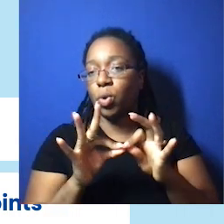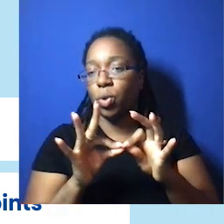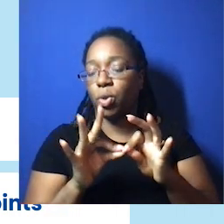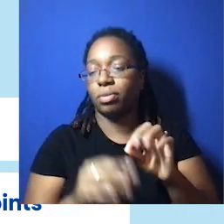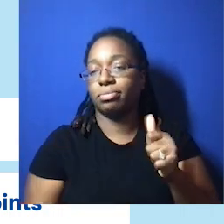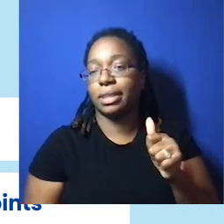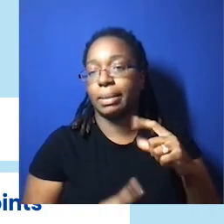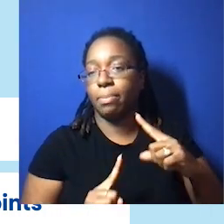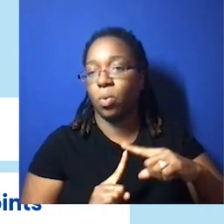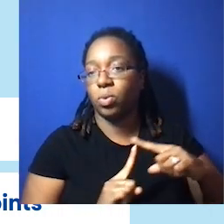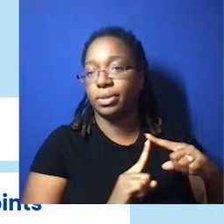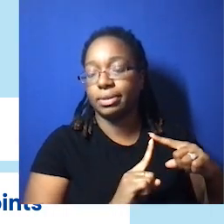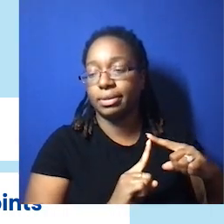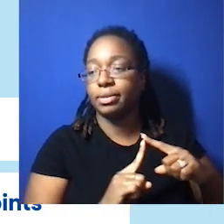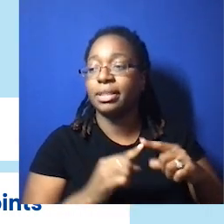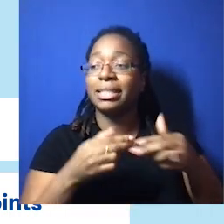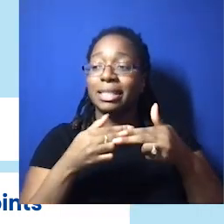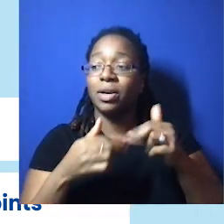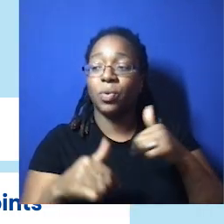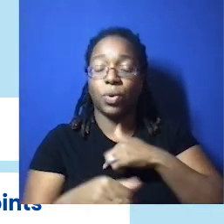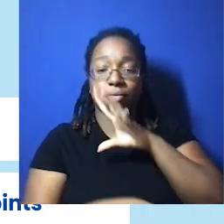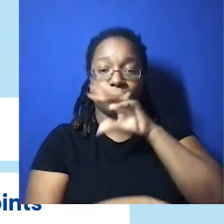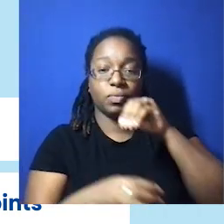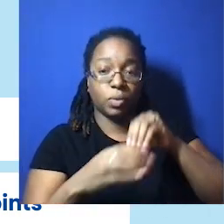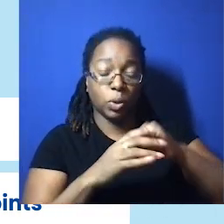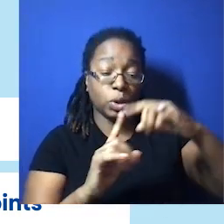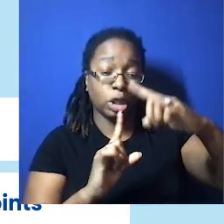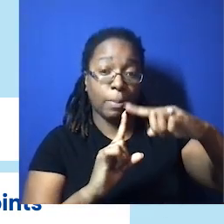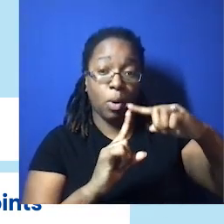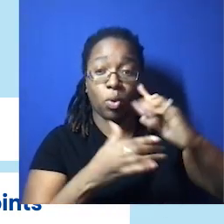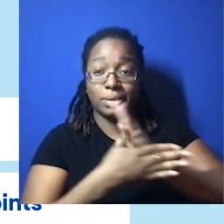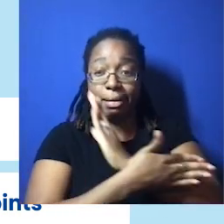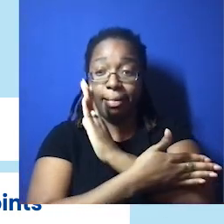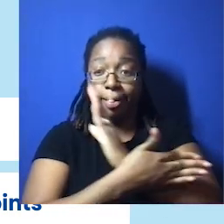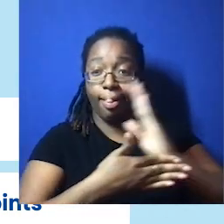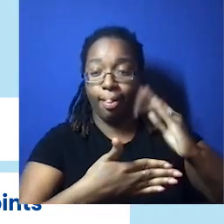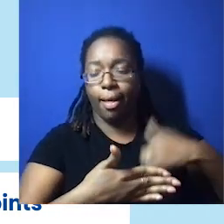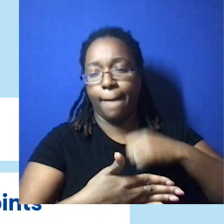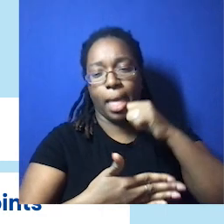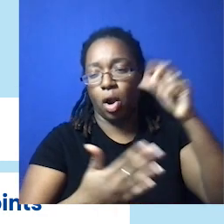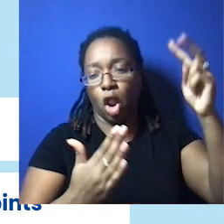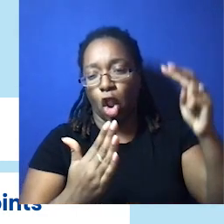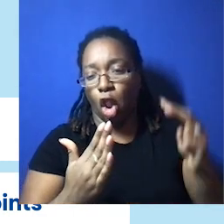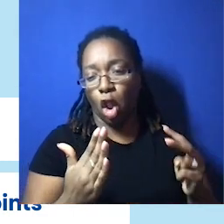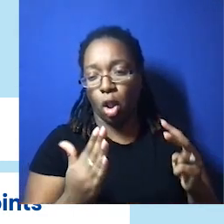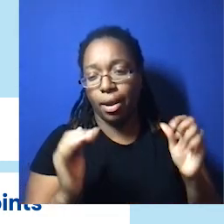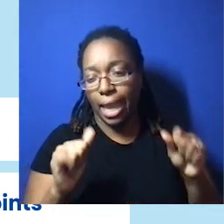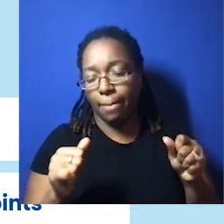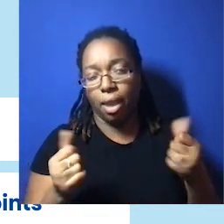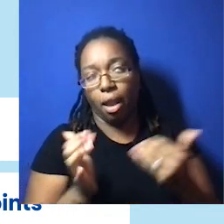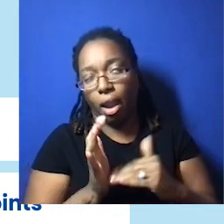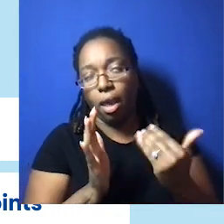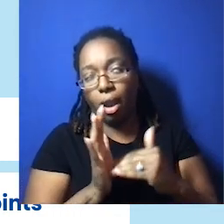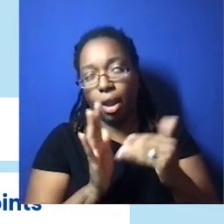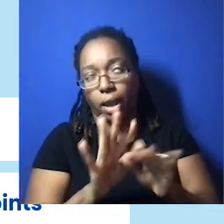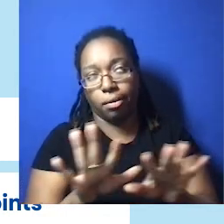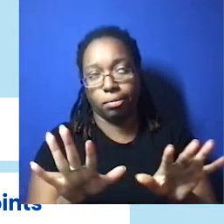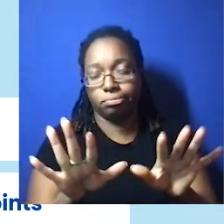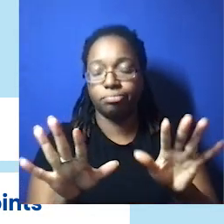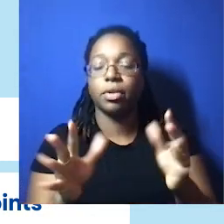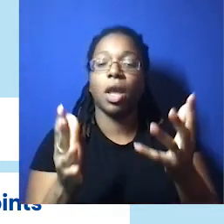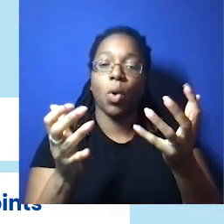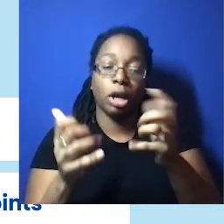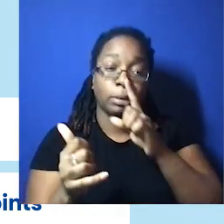On the slides, we've included the point scale. I'm not going to read it out just because it gets repetitive and I want to be interested in